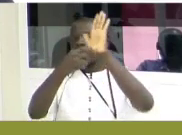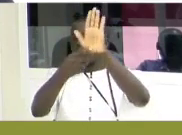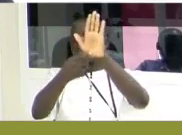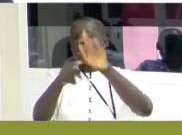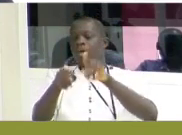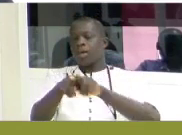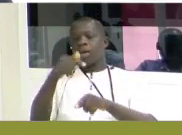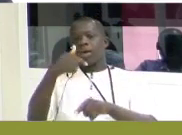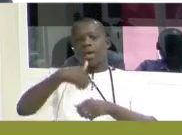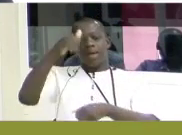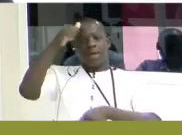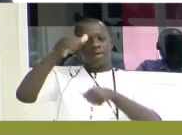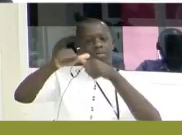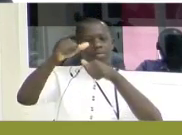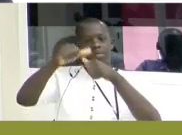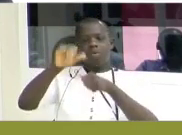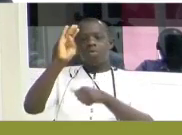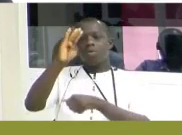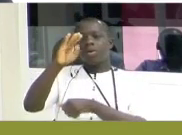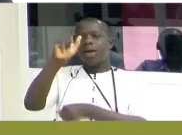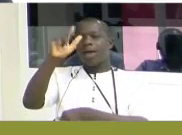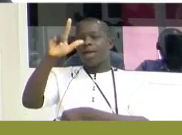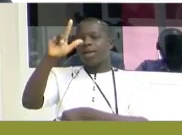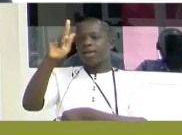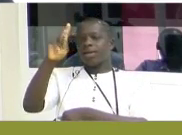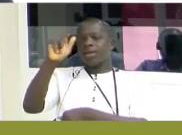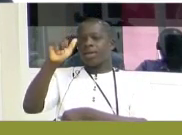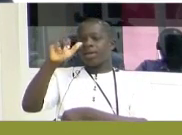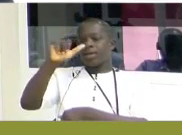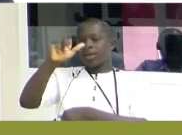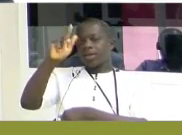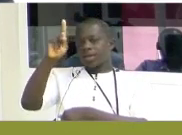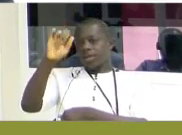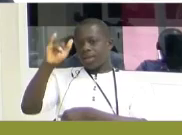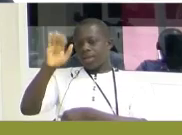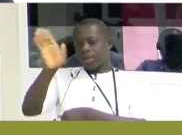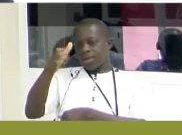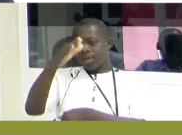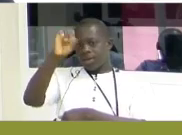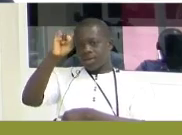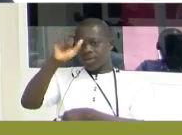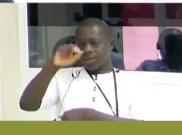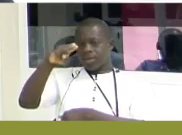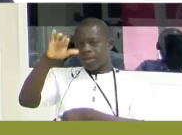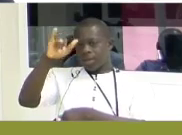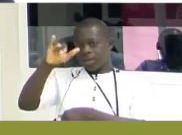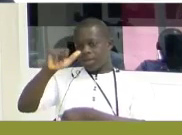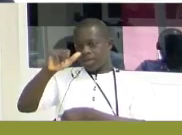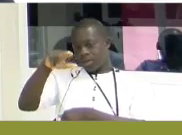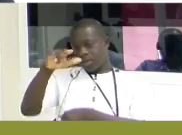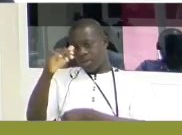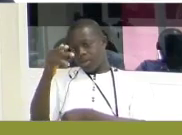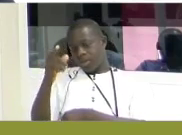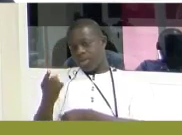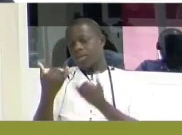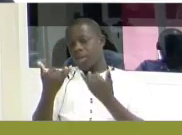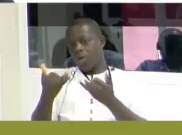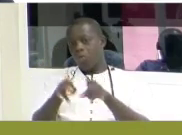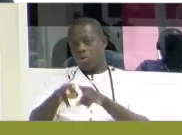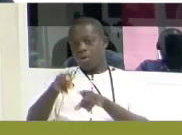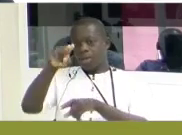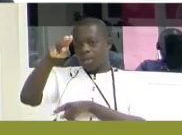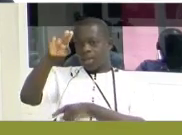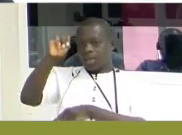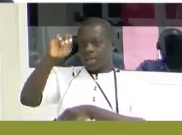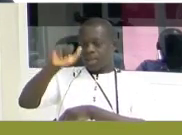remember calling Alkinki Sanyang, who now works with NEA. He used to be at the Observer as a reporter. He has a